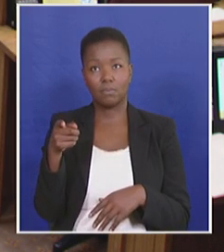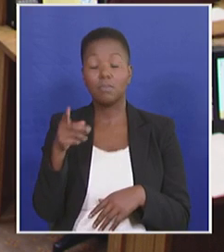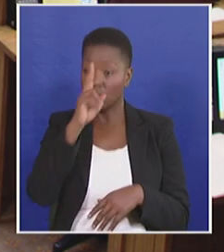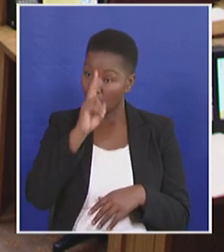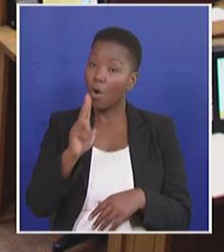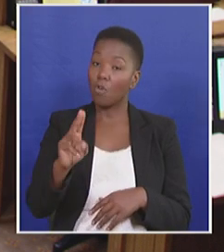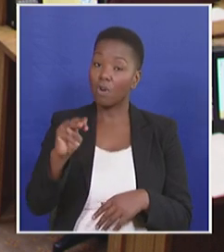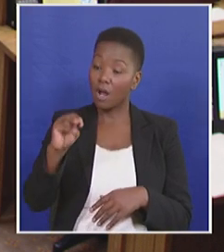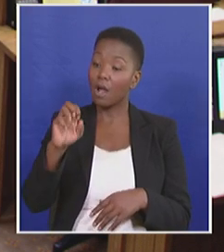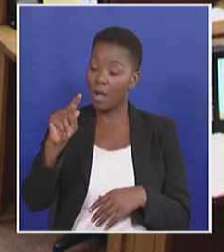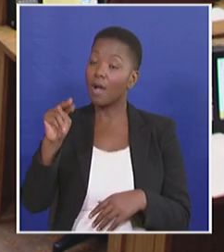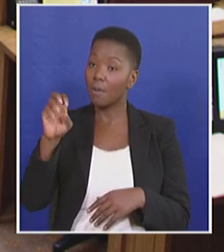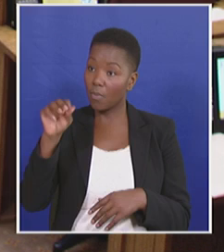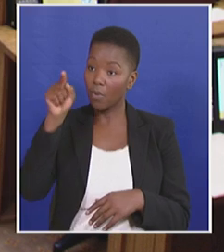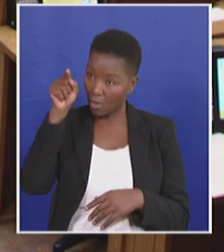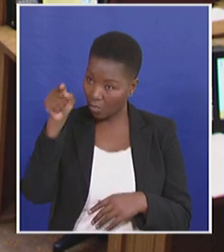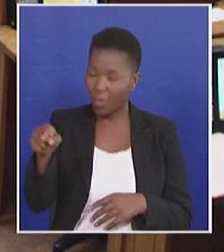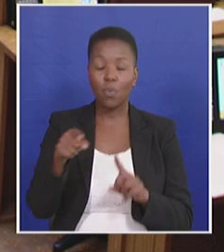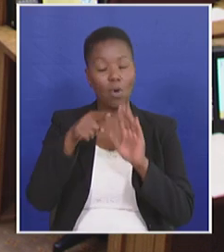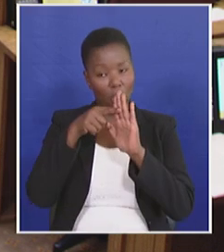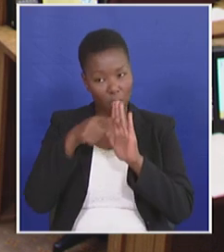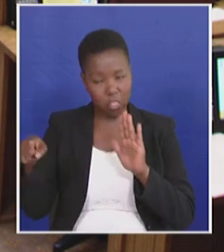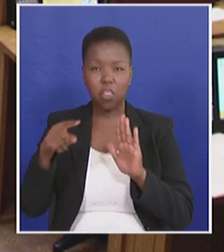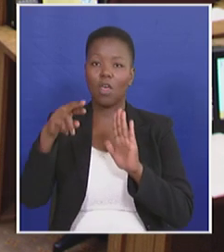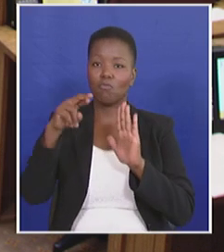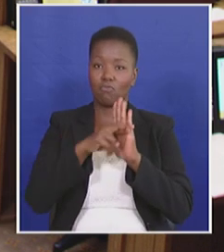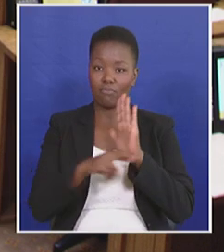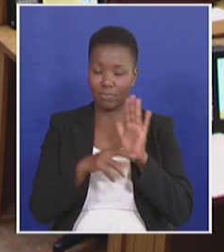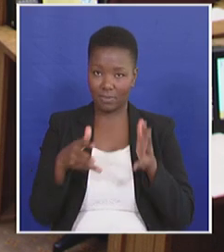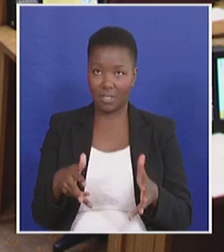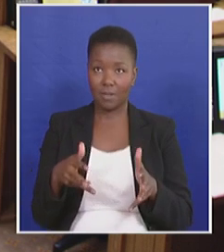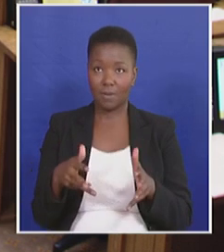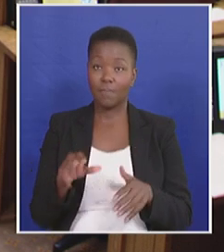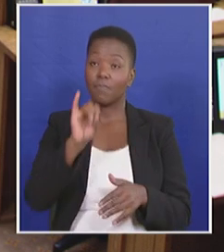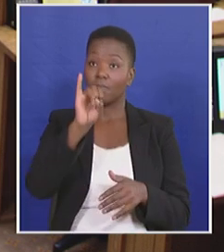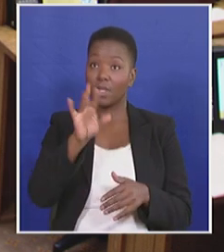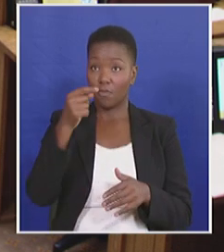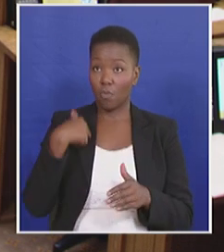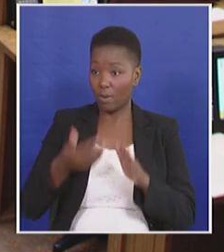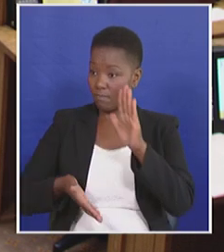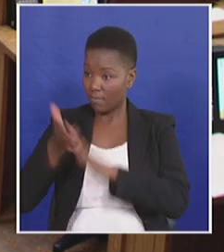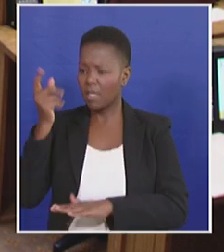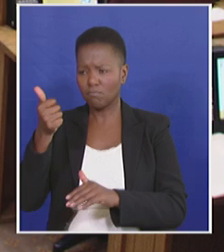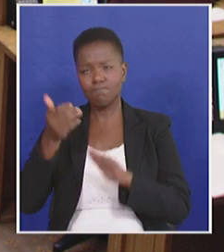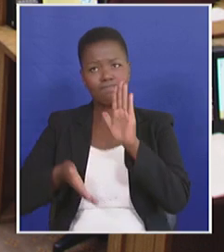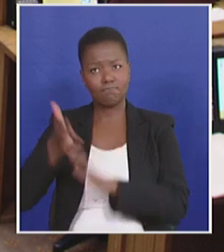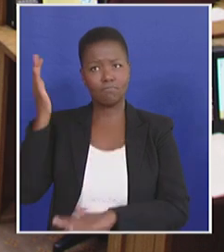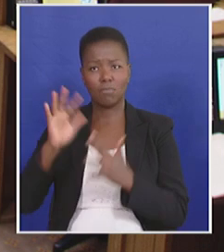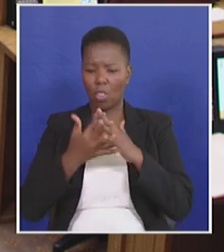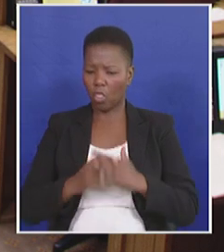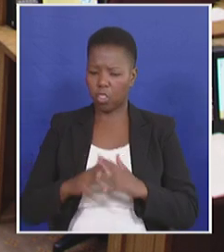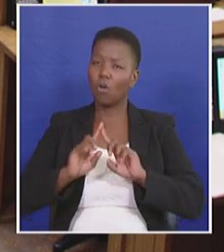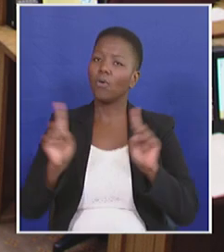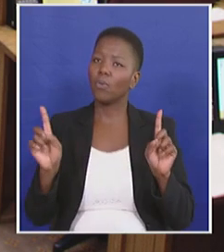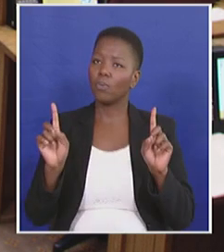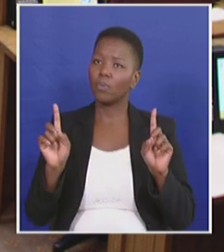Honorable Mukwena, you are out of order, Honorable Mukwena. If ever you want to leave, please don't disturb the house. You must